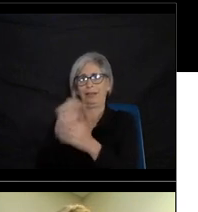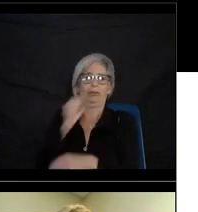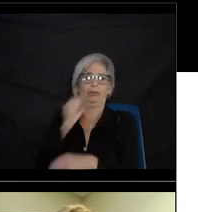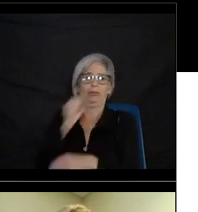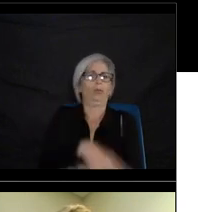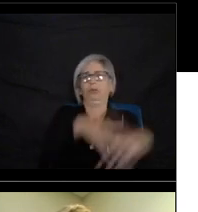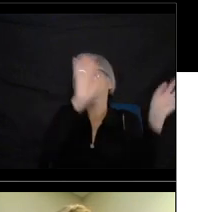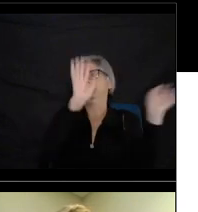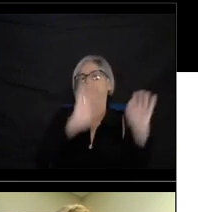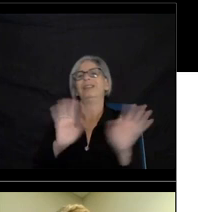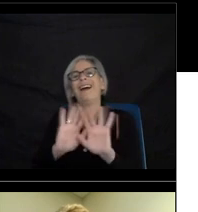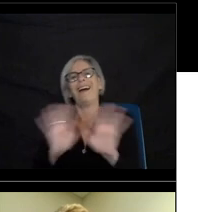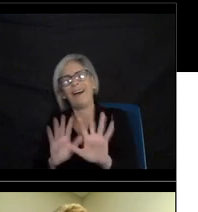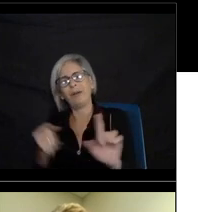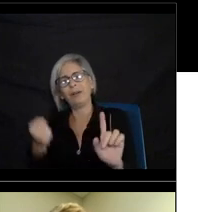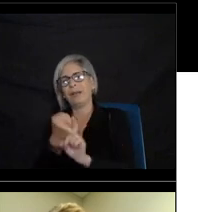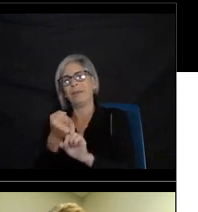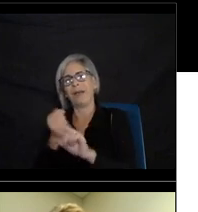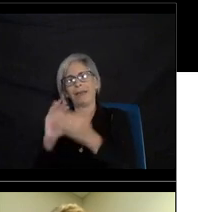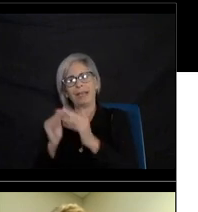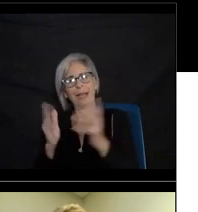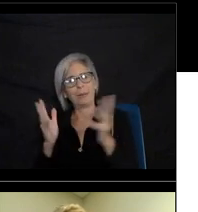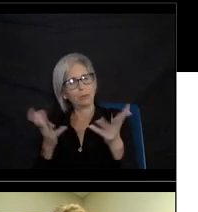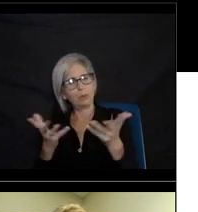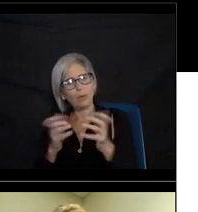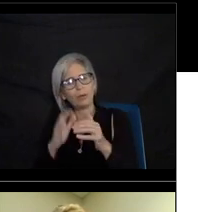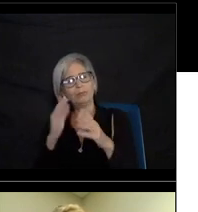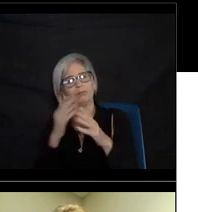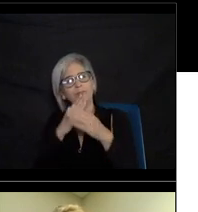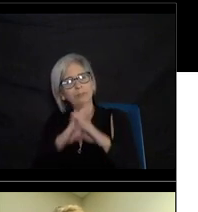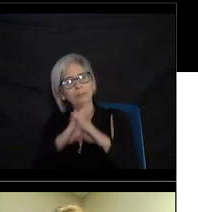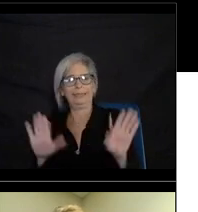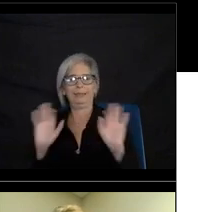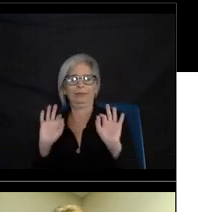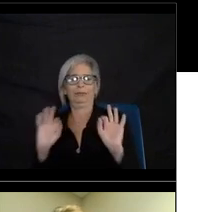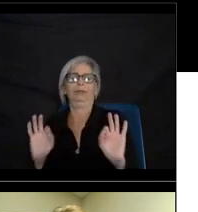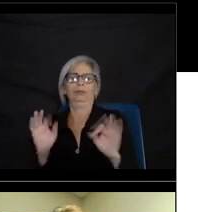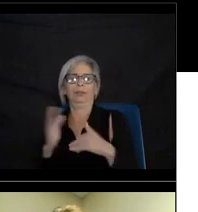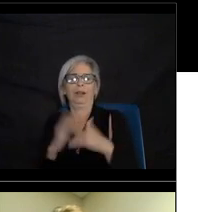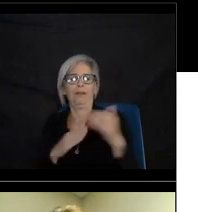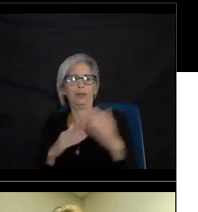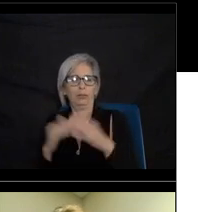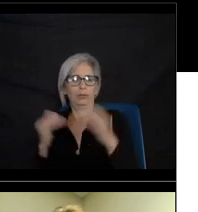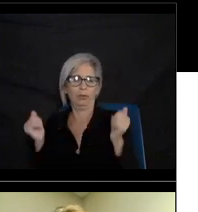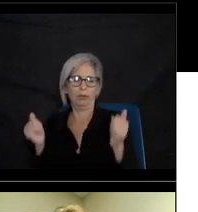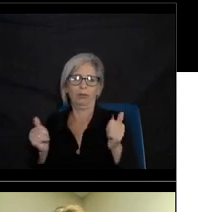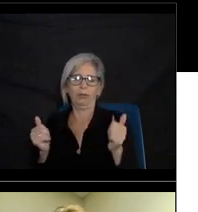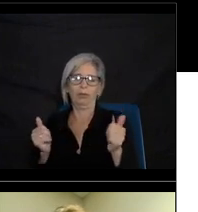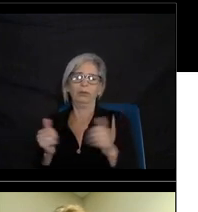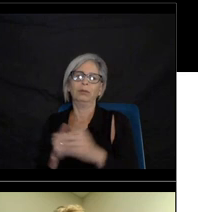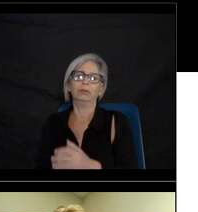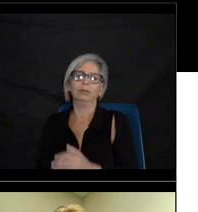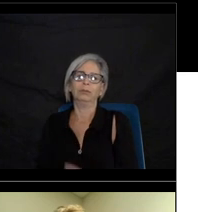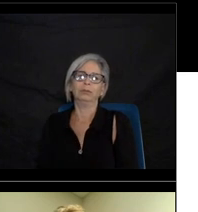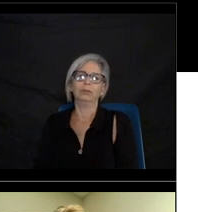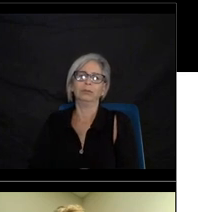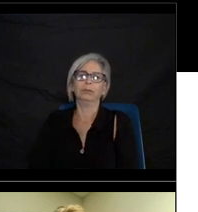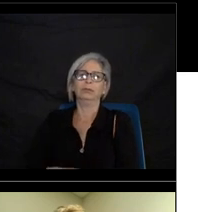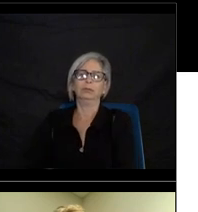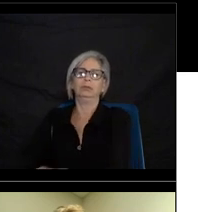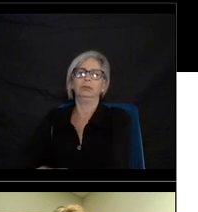compatible. So it doesn't impact the neighbors when you do something. It just adds, it just enhances the value.